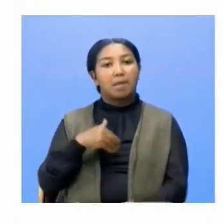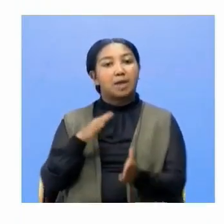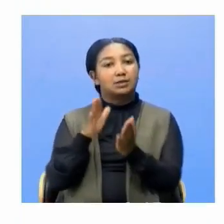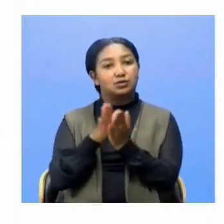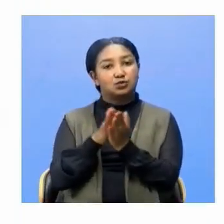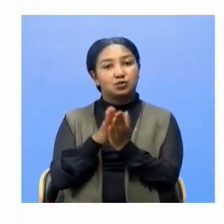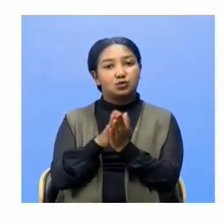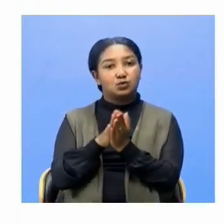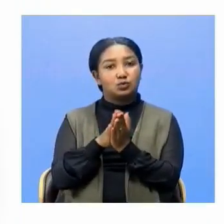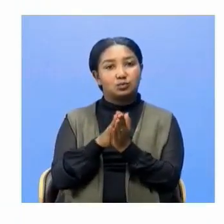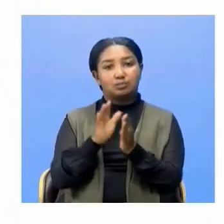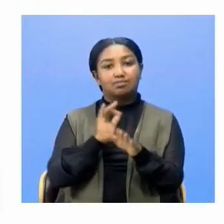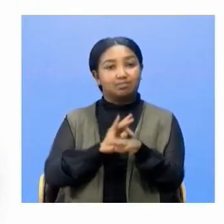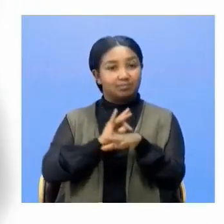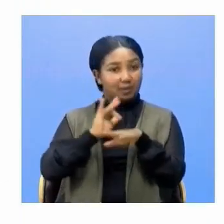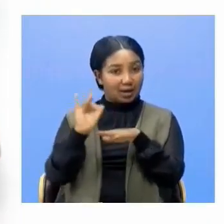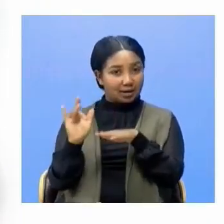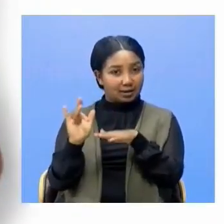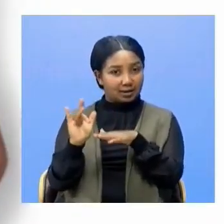blank